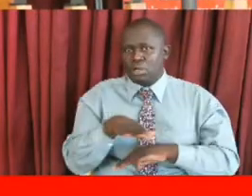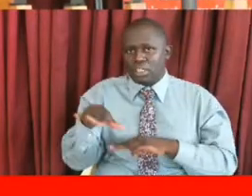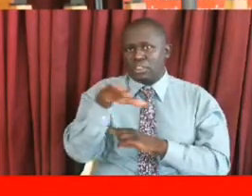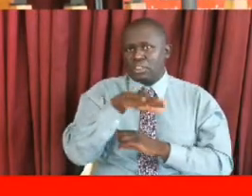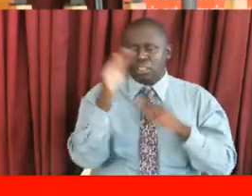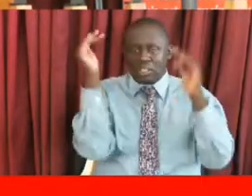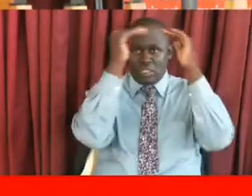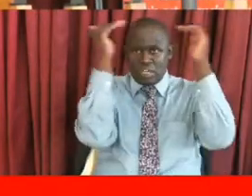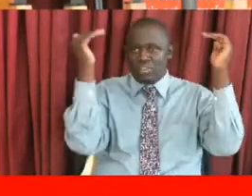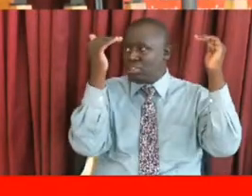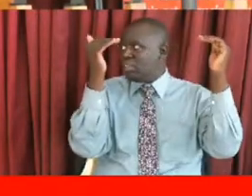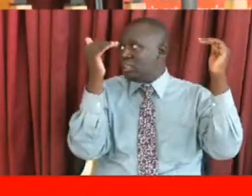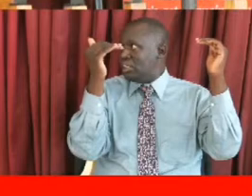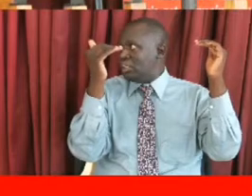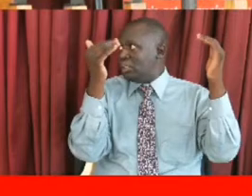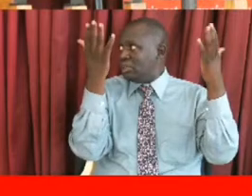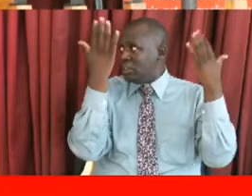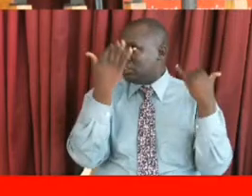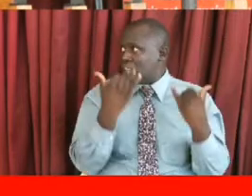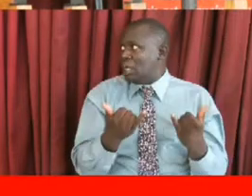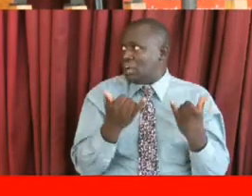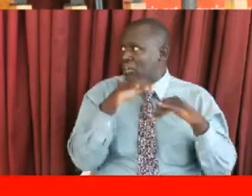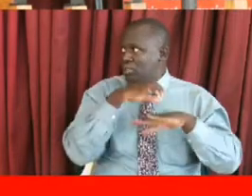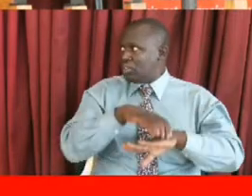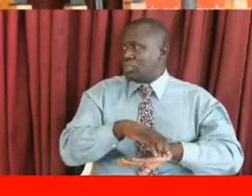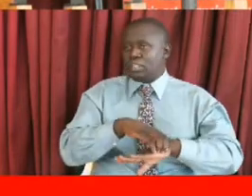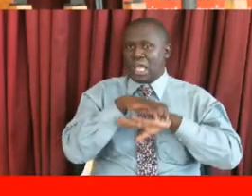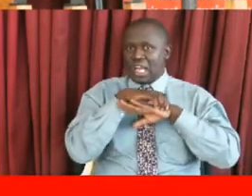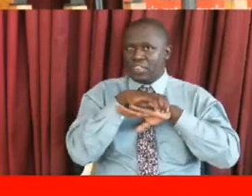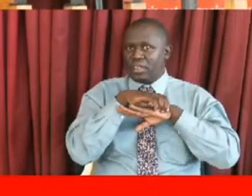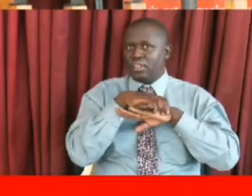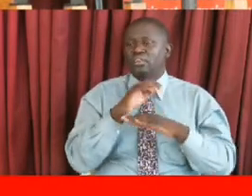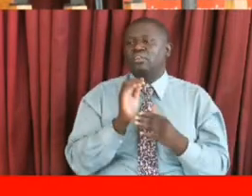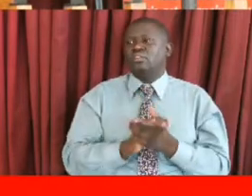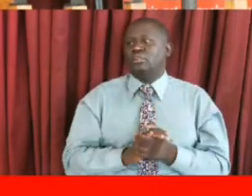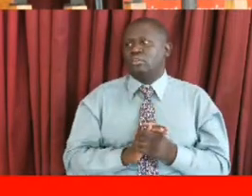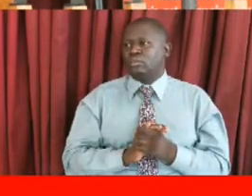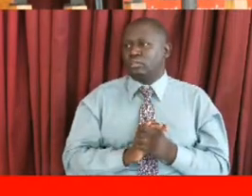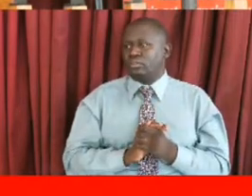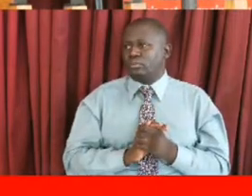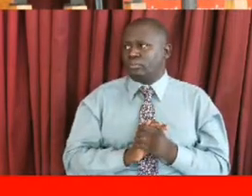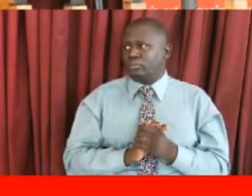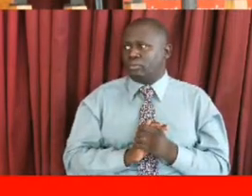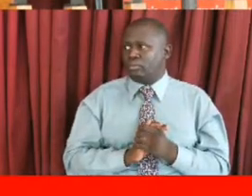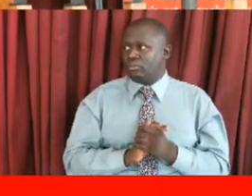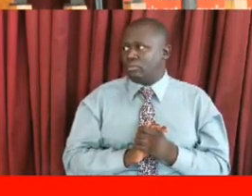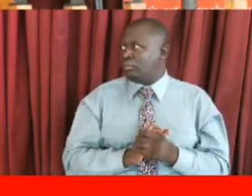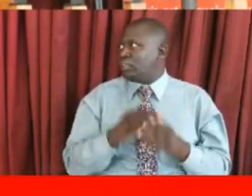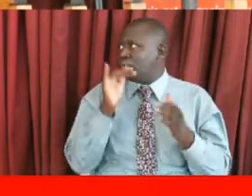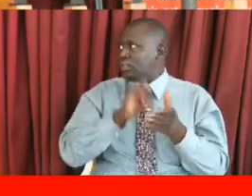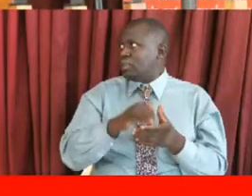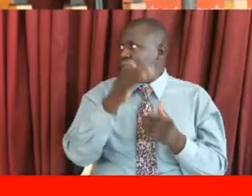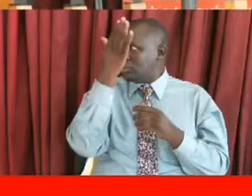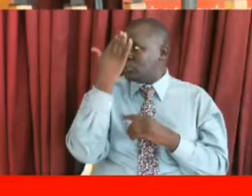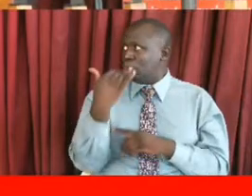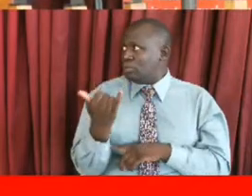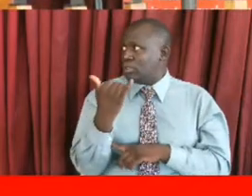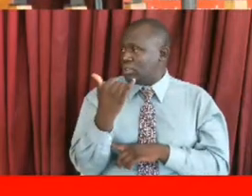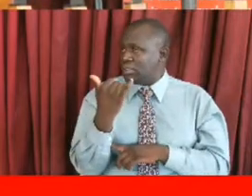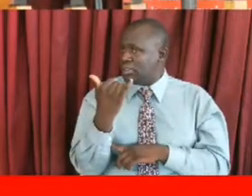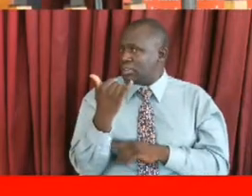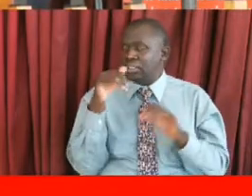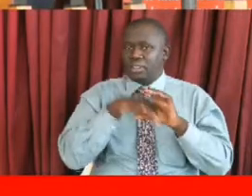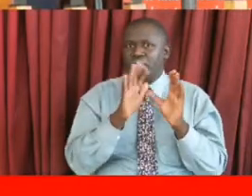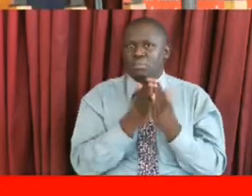from the heavens and is now on the earth 27 that is why in